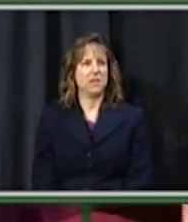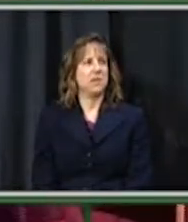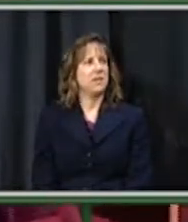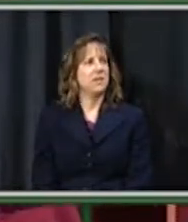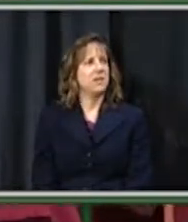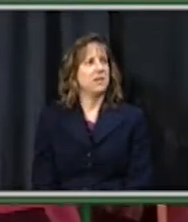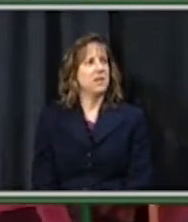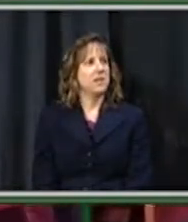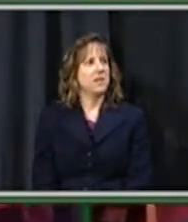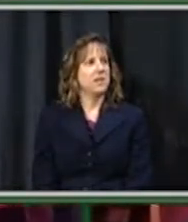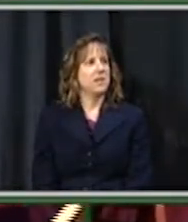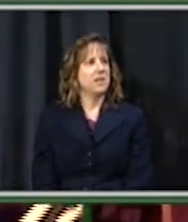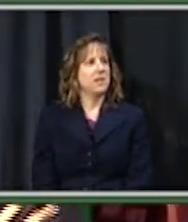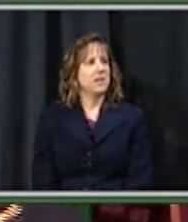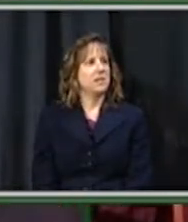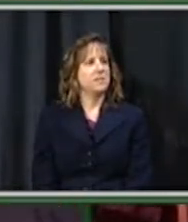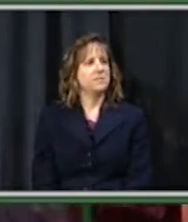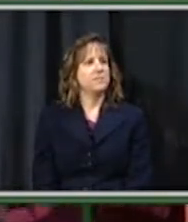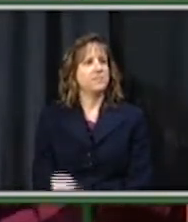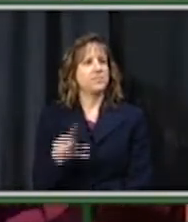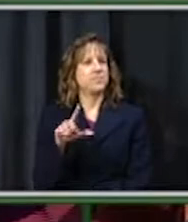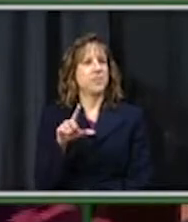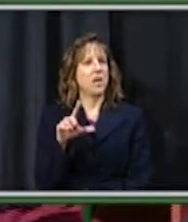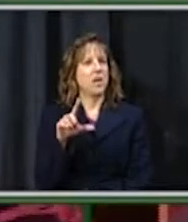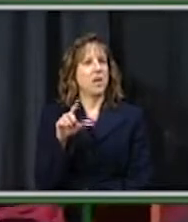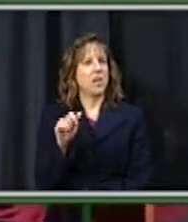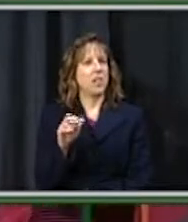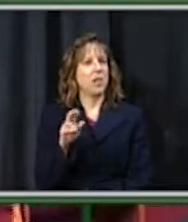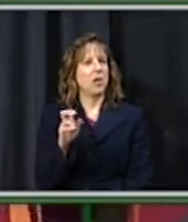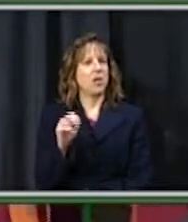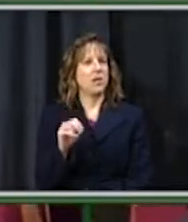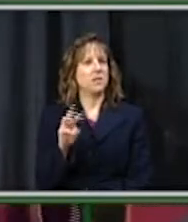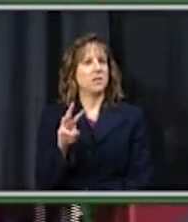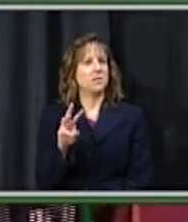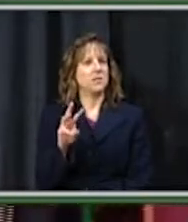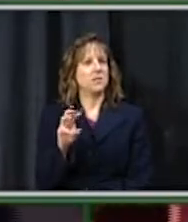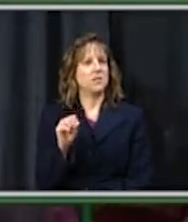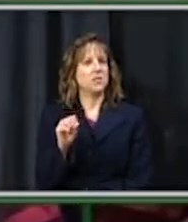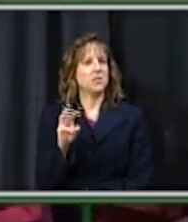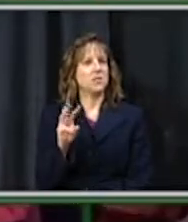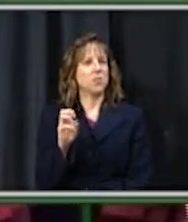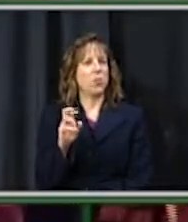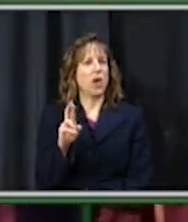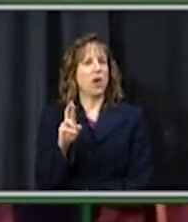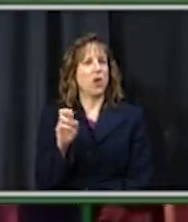Lauren Marie Suero. Christy Tett.